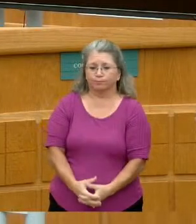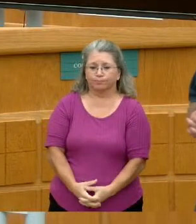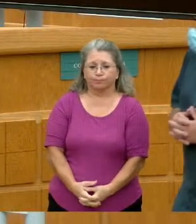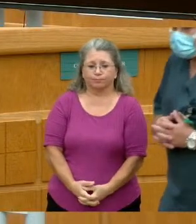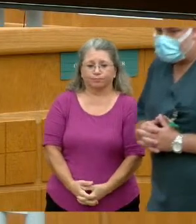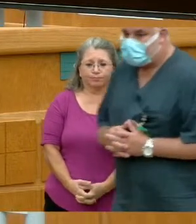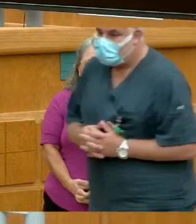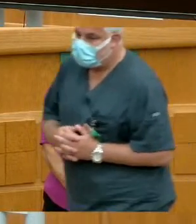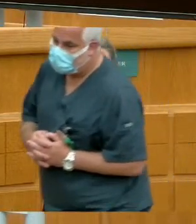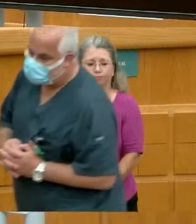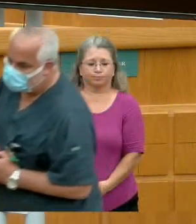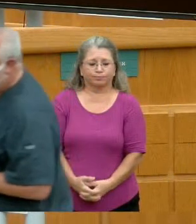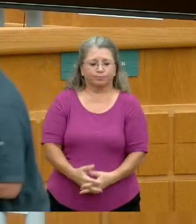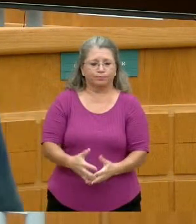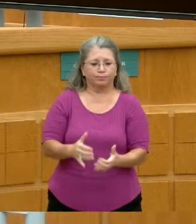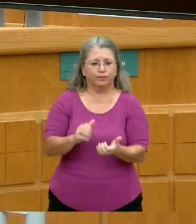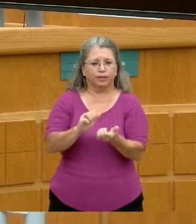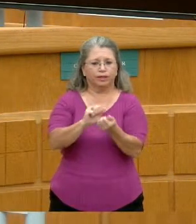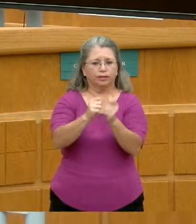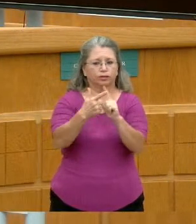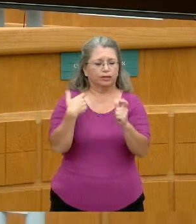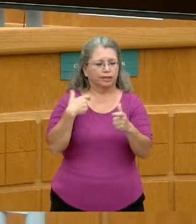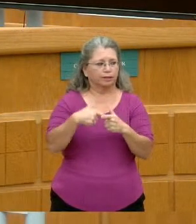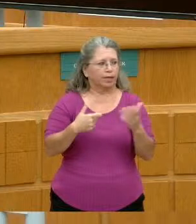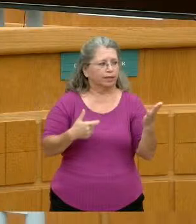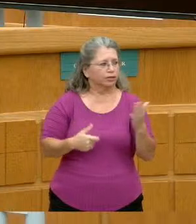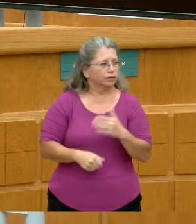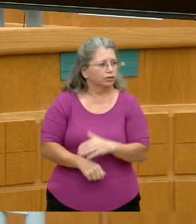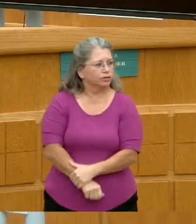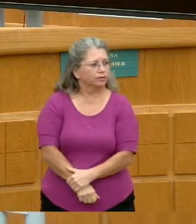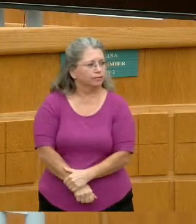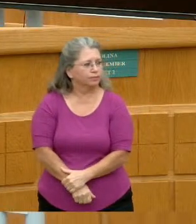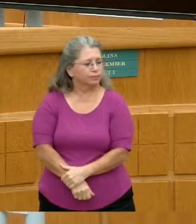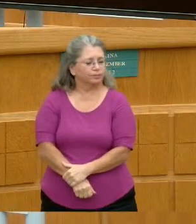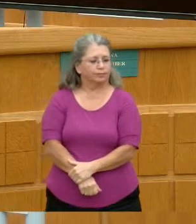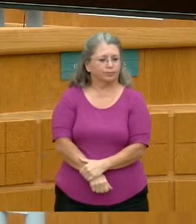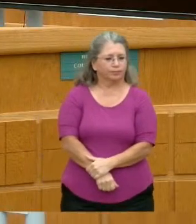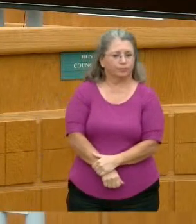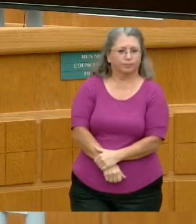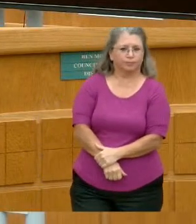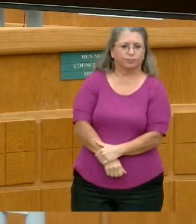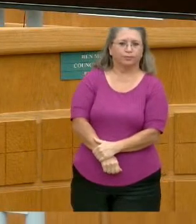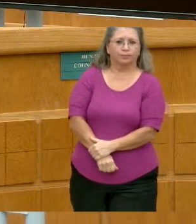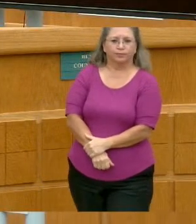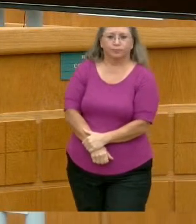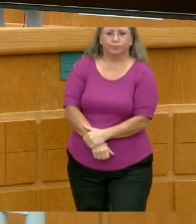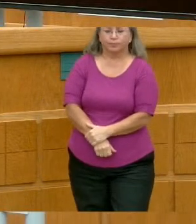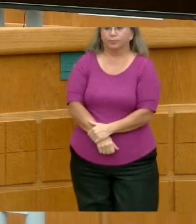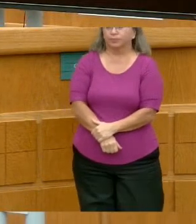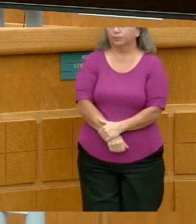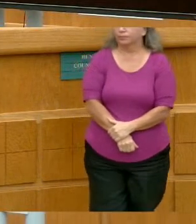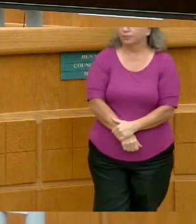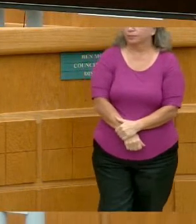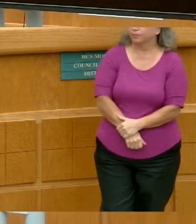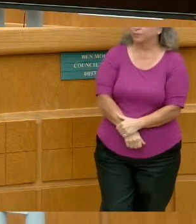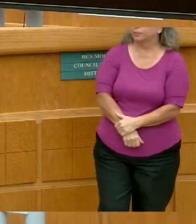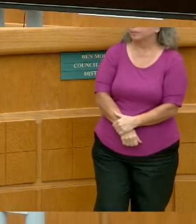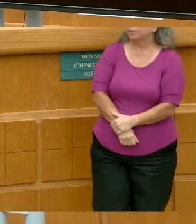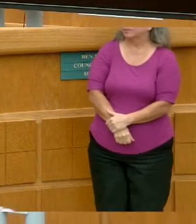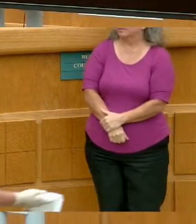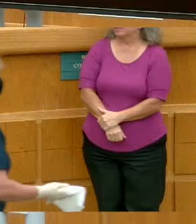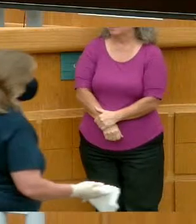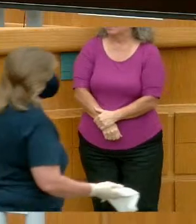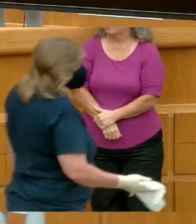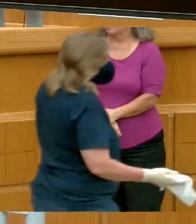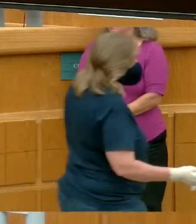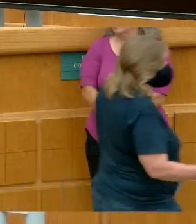Es un honor ser parte de la administración del personal médico. Yo empecé mi carrera en medicina interna. Lo que he aprendido en mi vida es que los